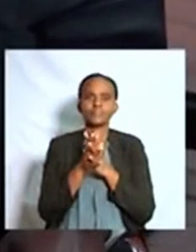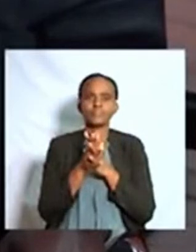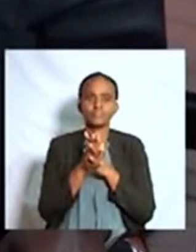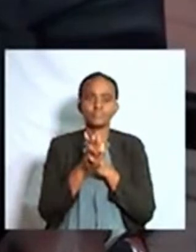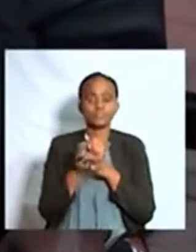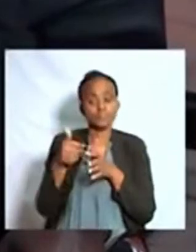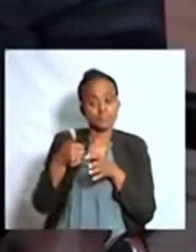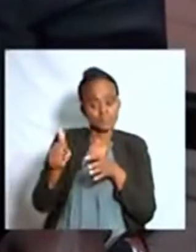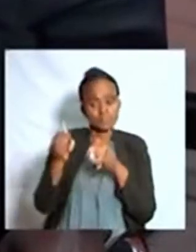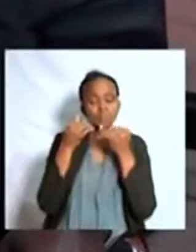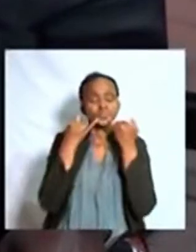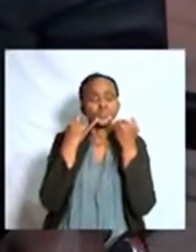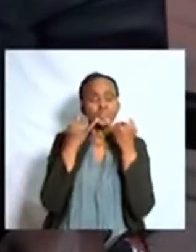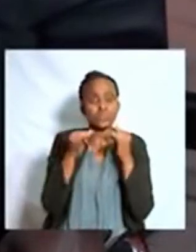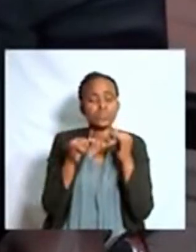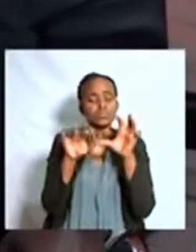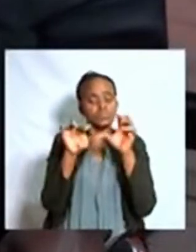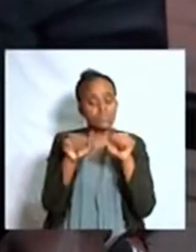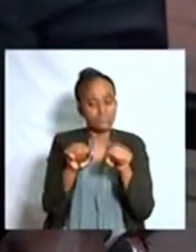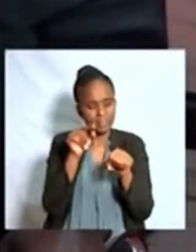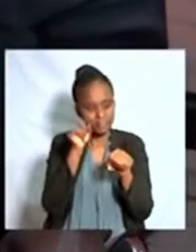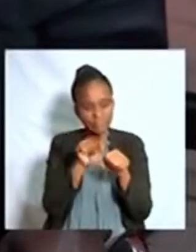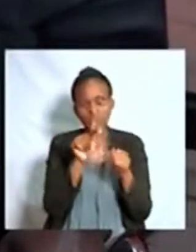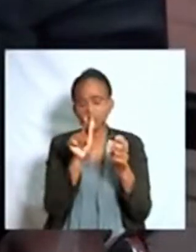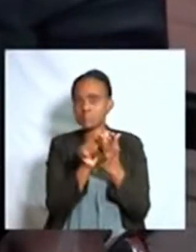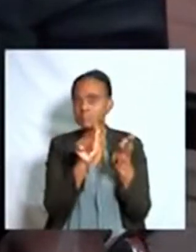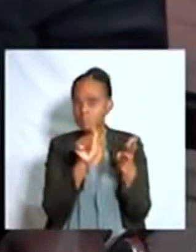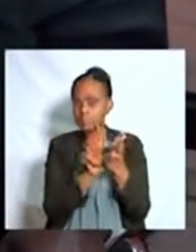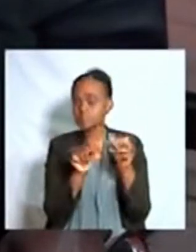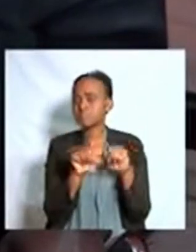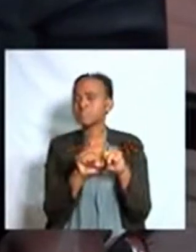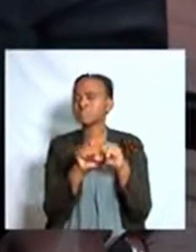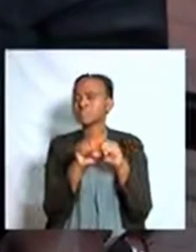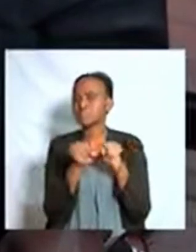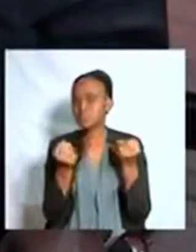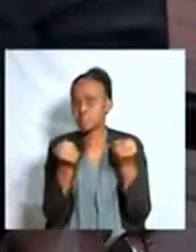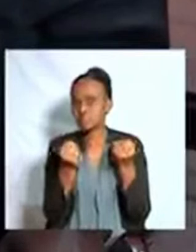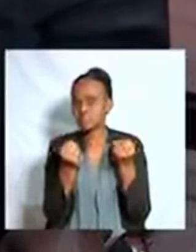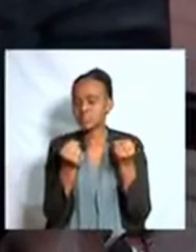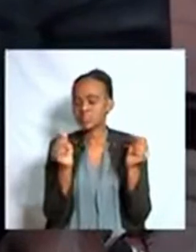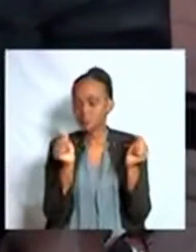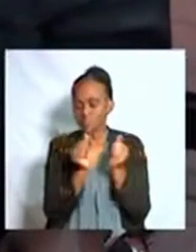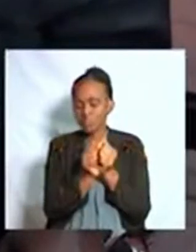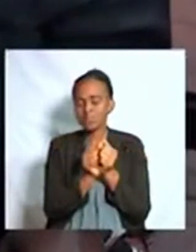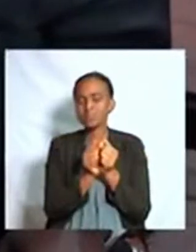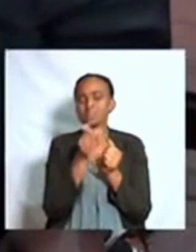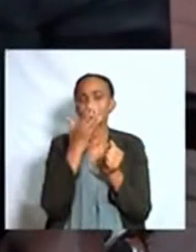You confirm having abrogated the regulation, and with impunity,